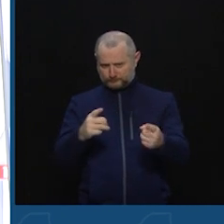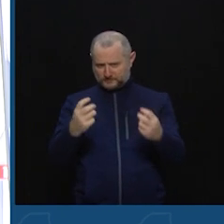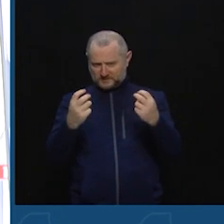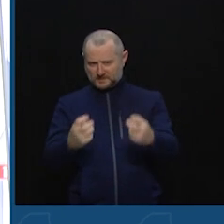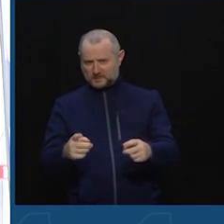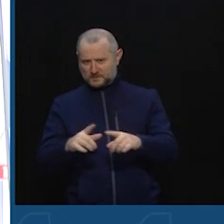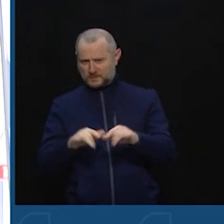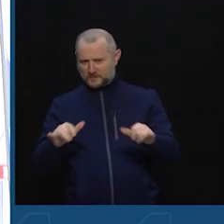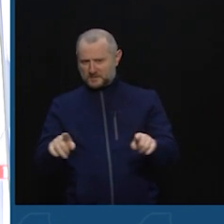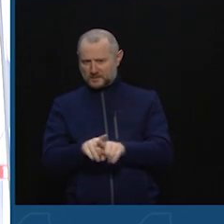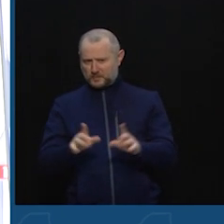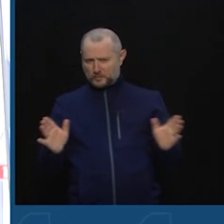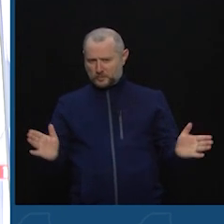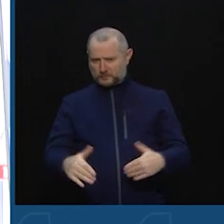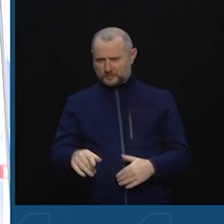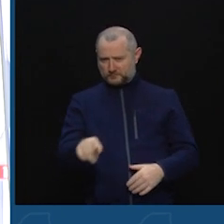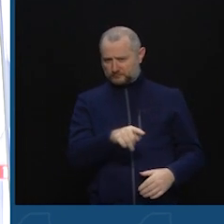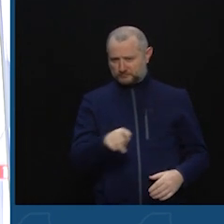And it's welcome.